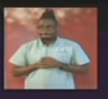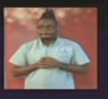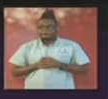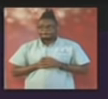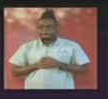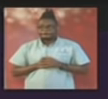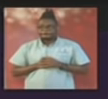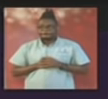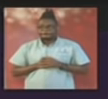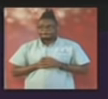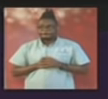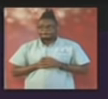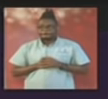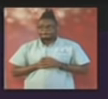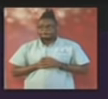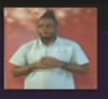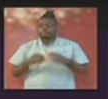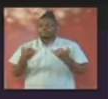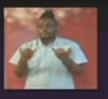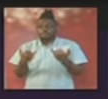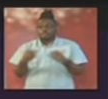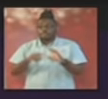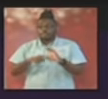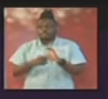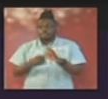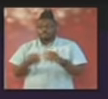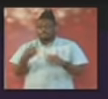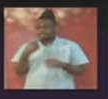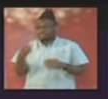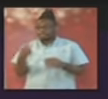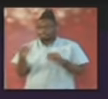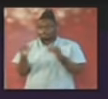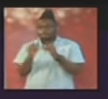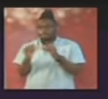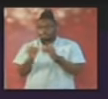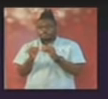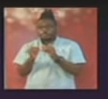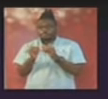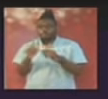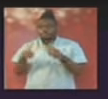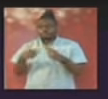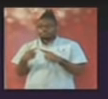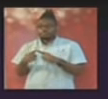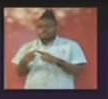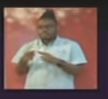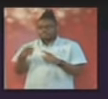So I want to begin by saying a little bit more about the objectives of